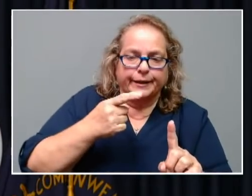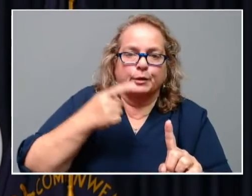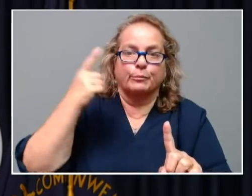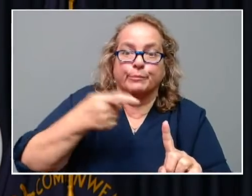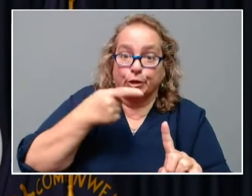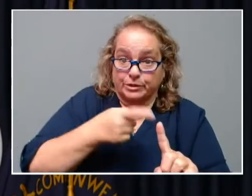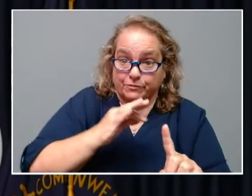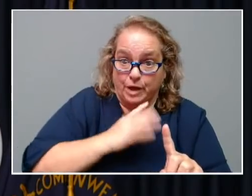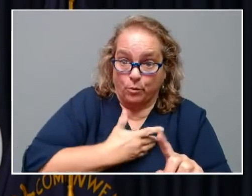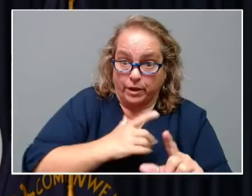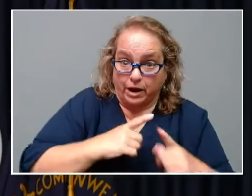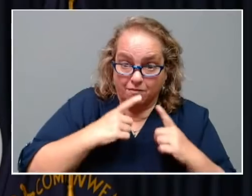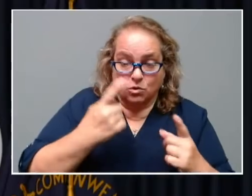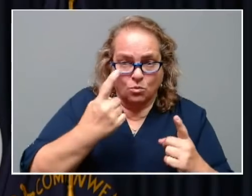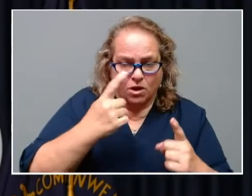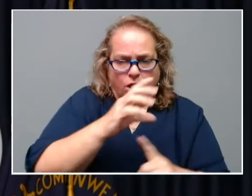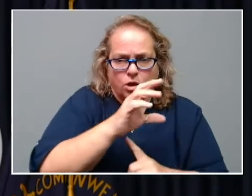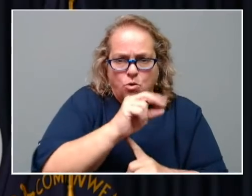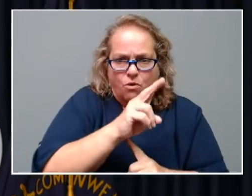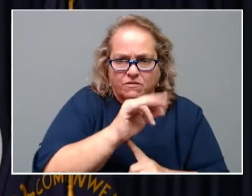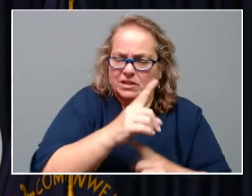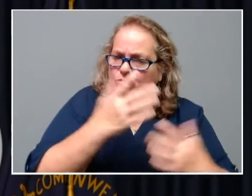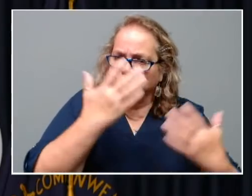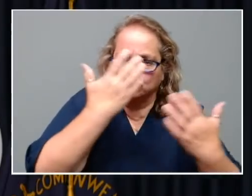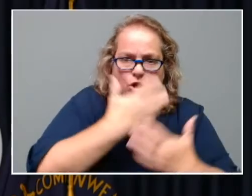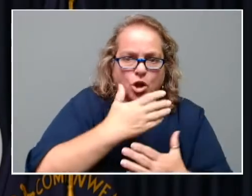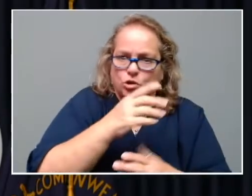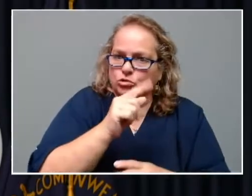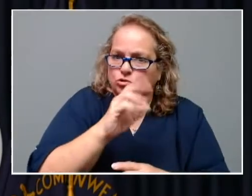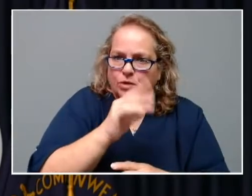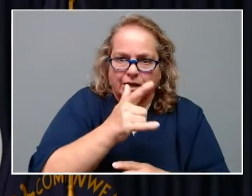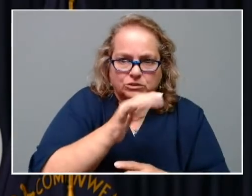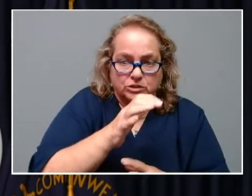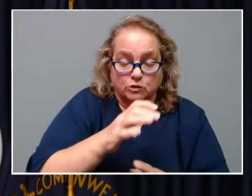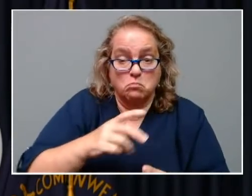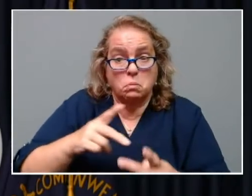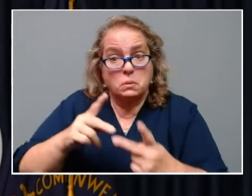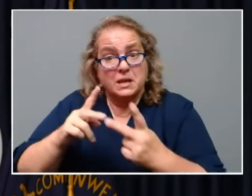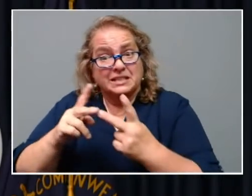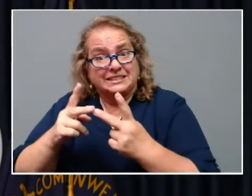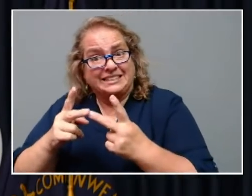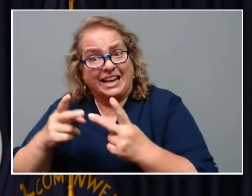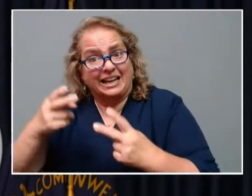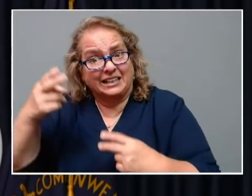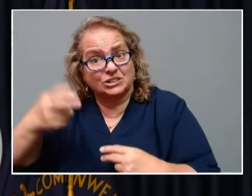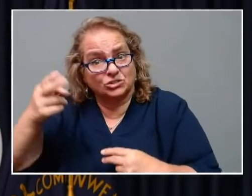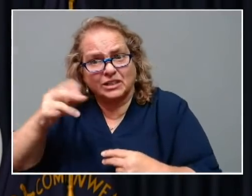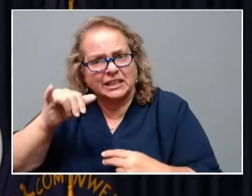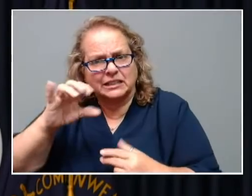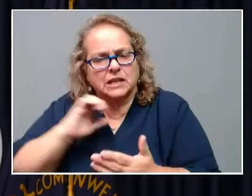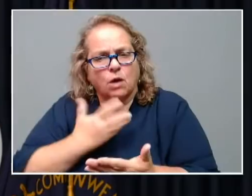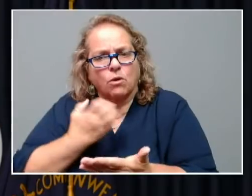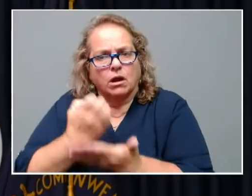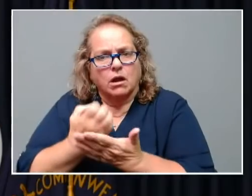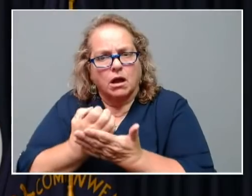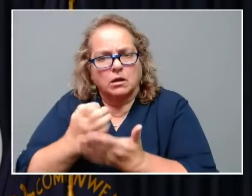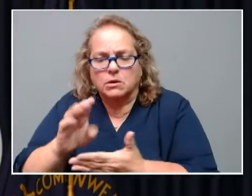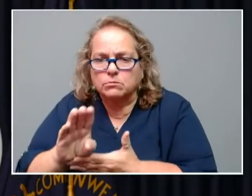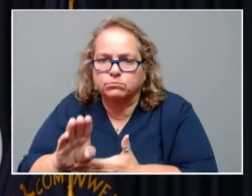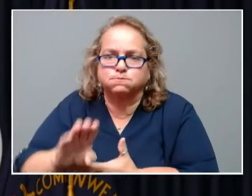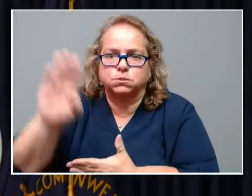tragic. The other, an economy on fire with so much promise for the future. I normally start